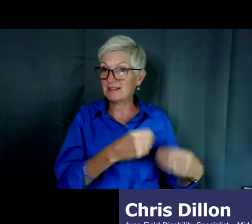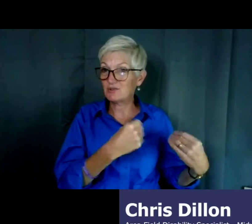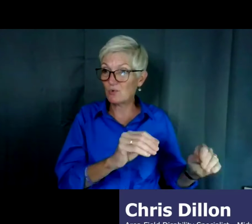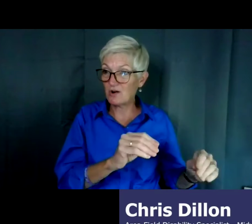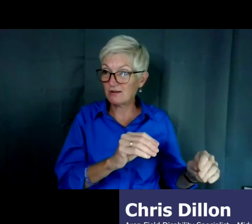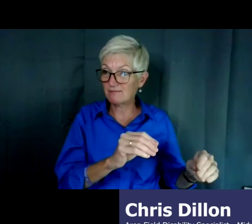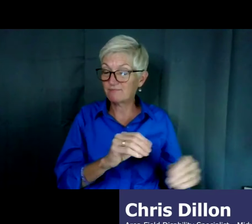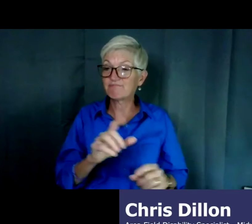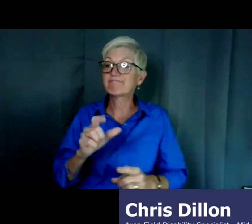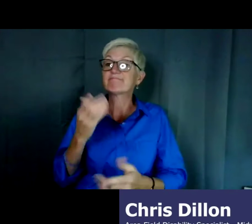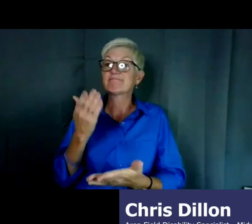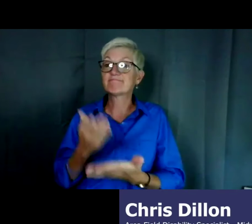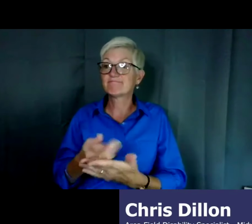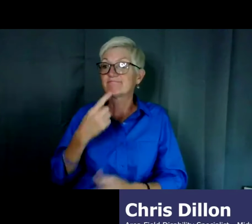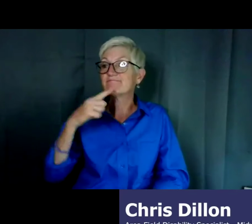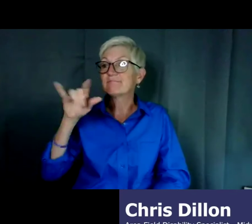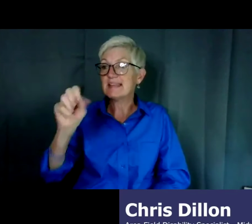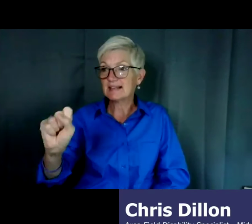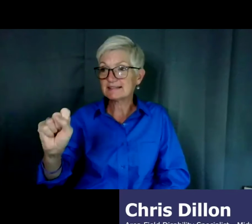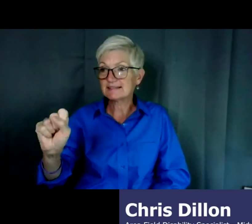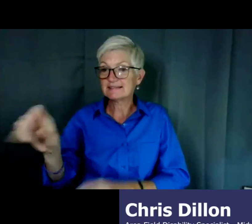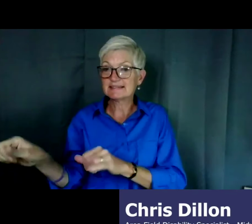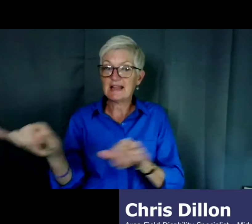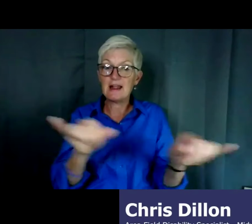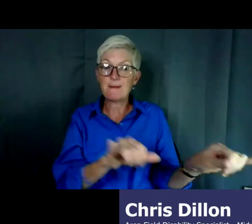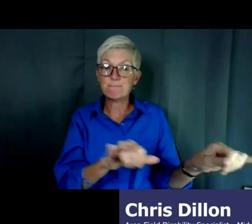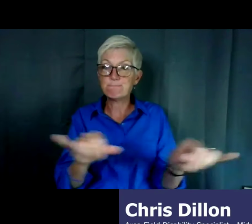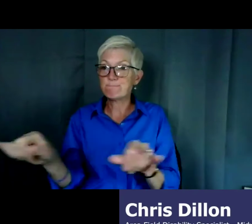them verified that, yes, they are, now I've got